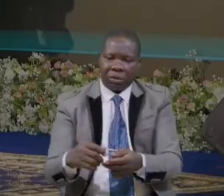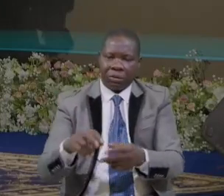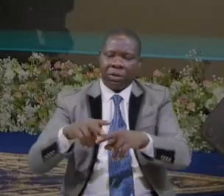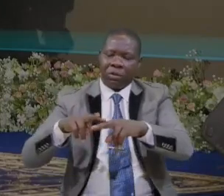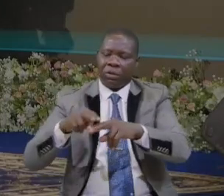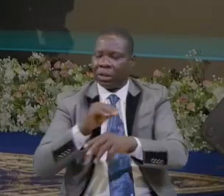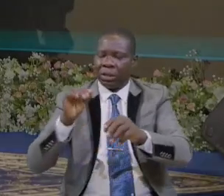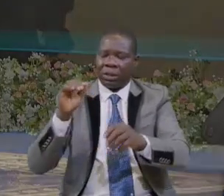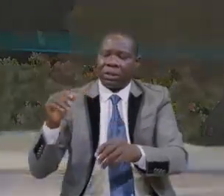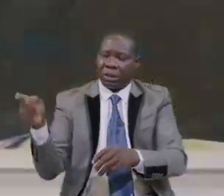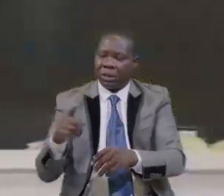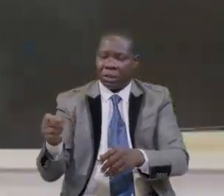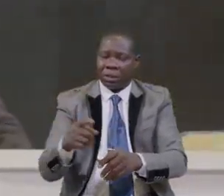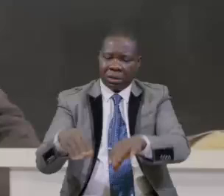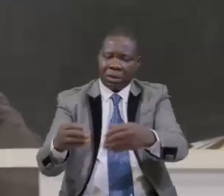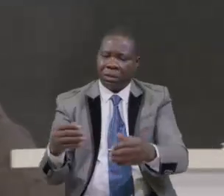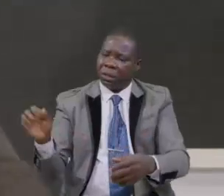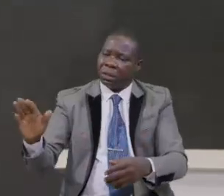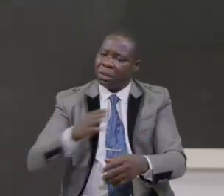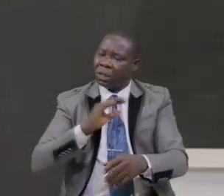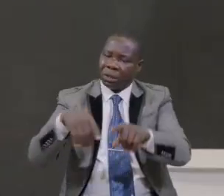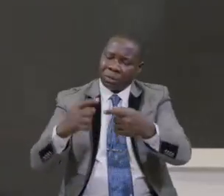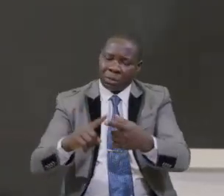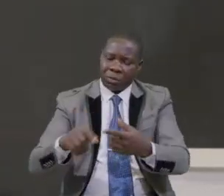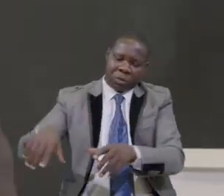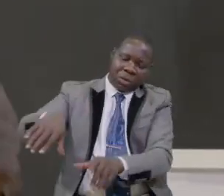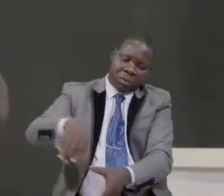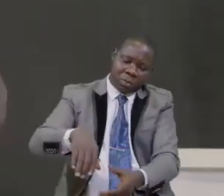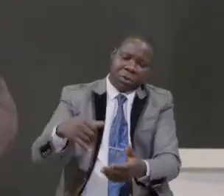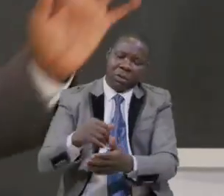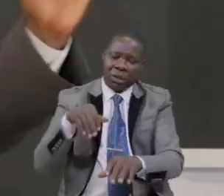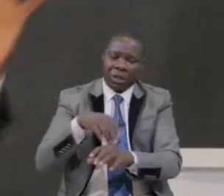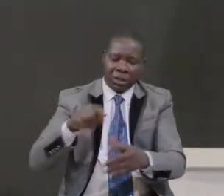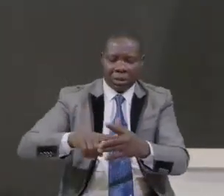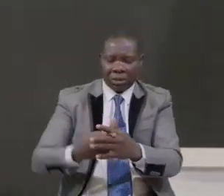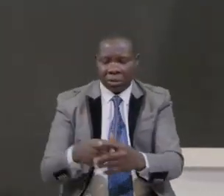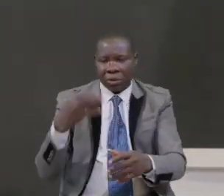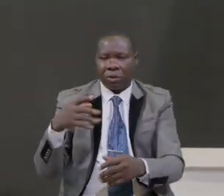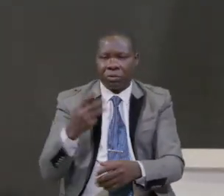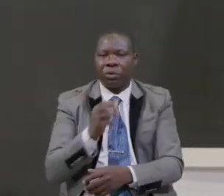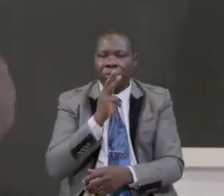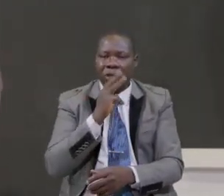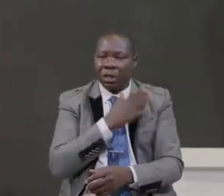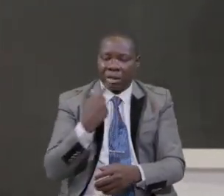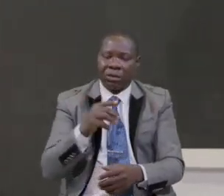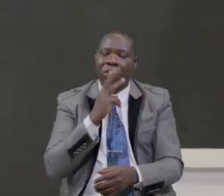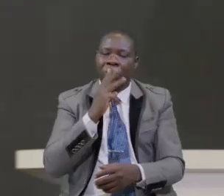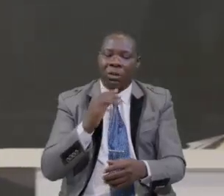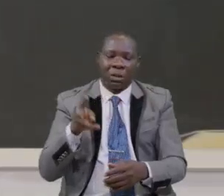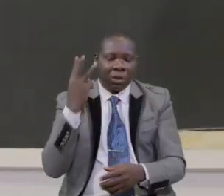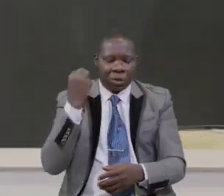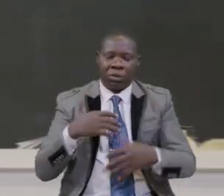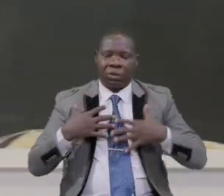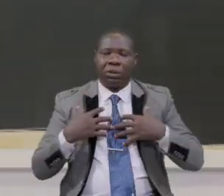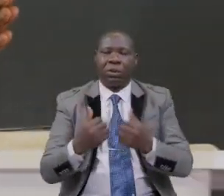that cruse of salt at the source of the water. And the water was healed.